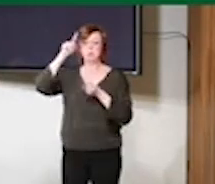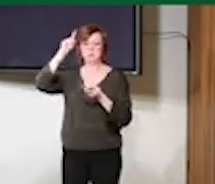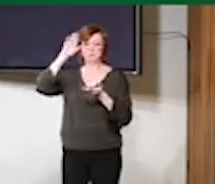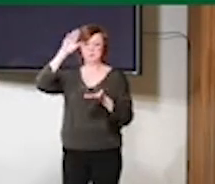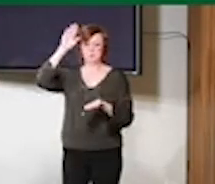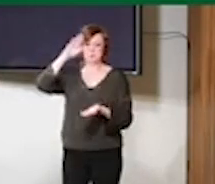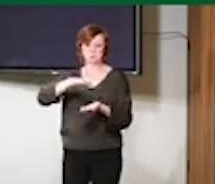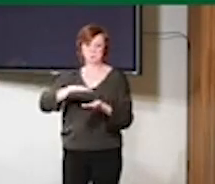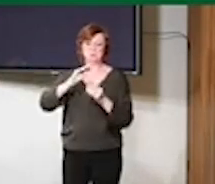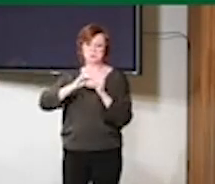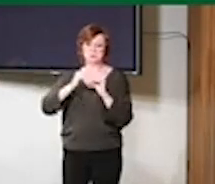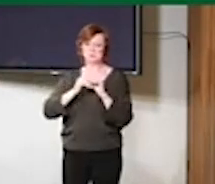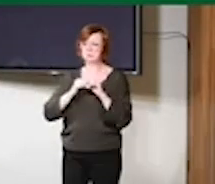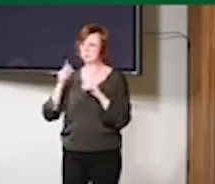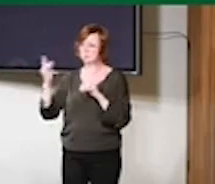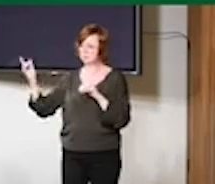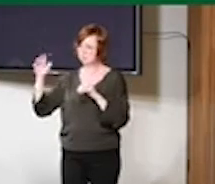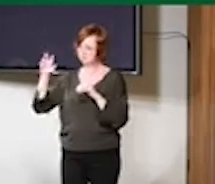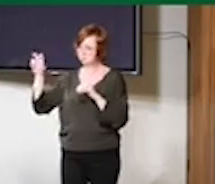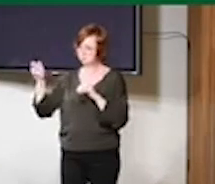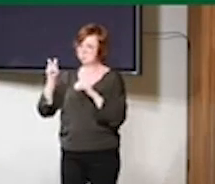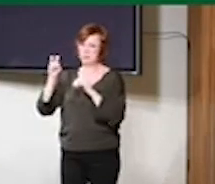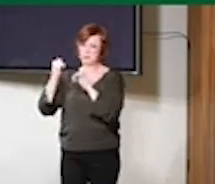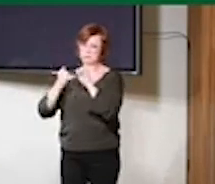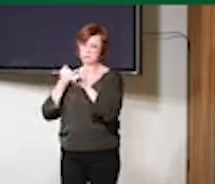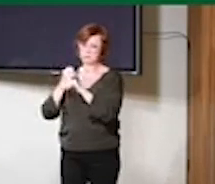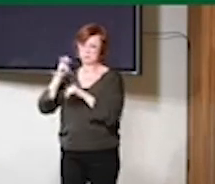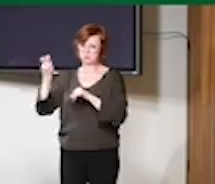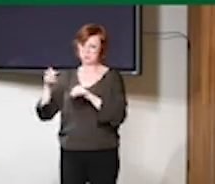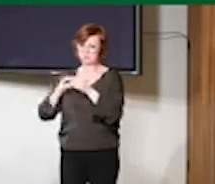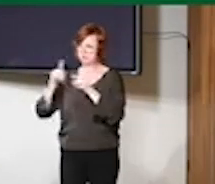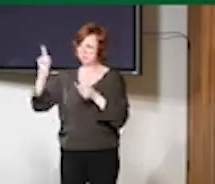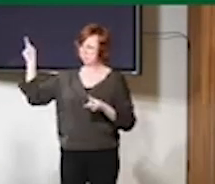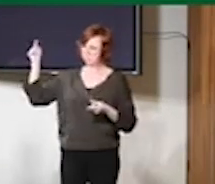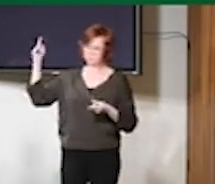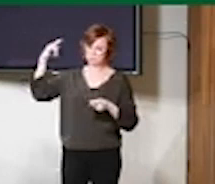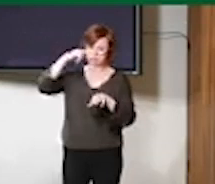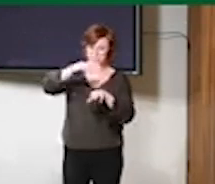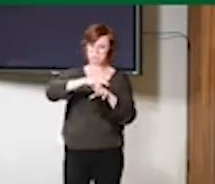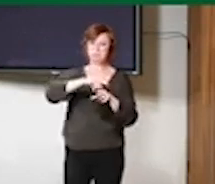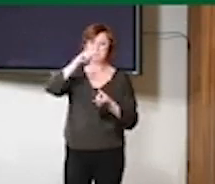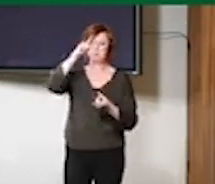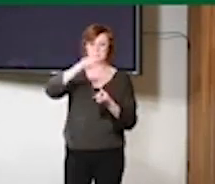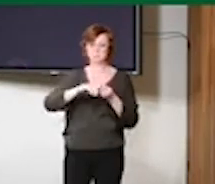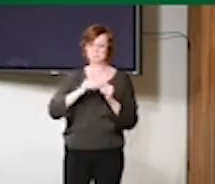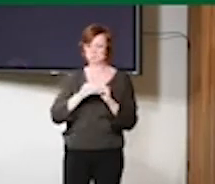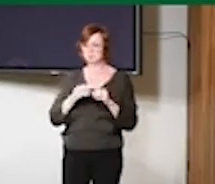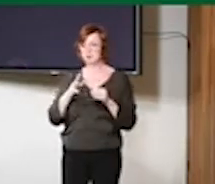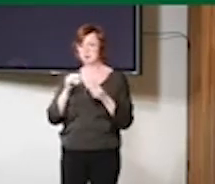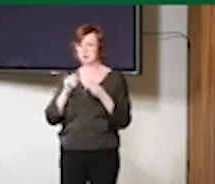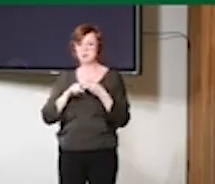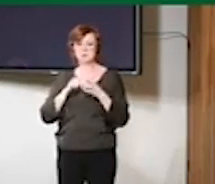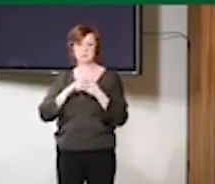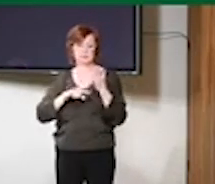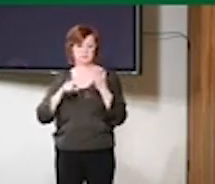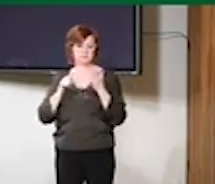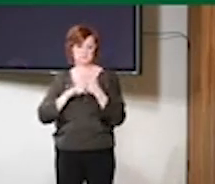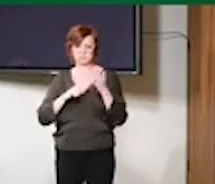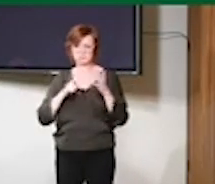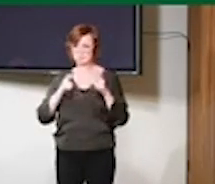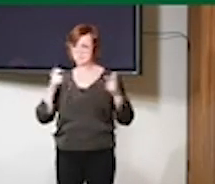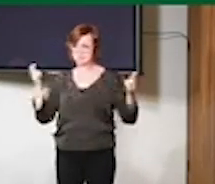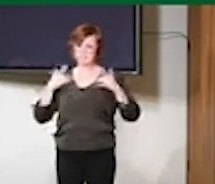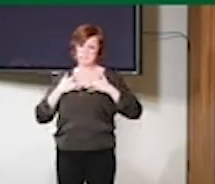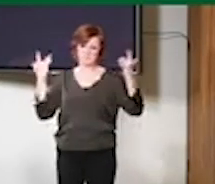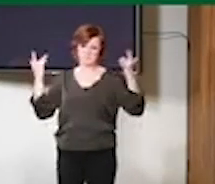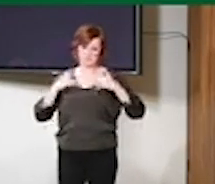that, like the Premier said, because we don't expect any mass events happening, we also don't expect to see large numbers